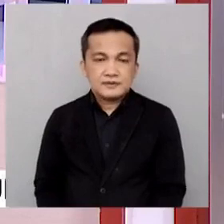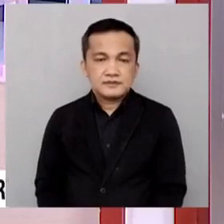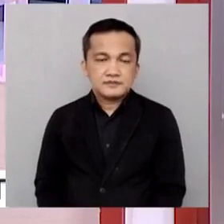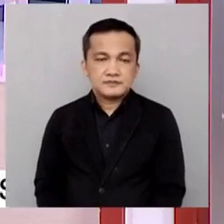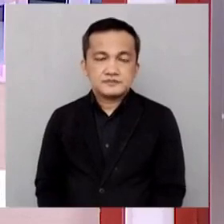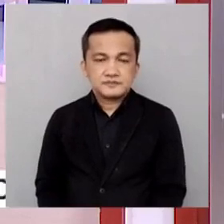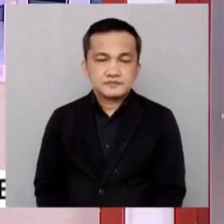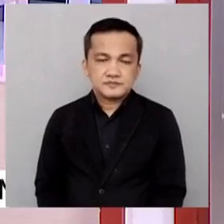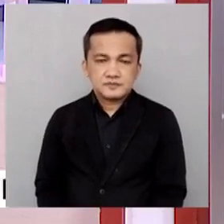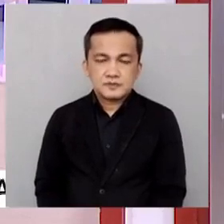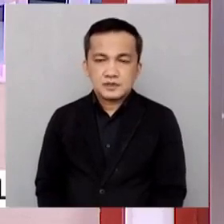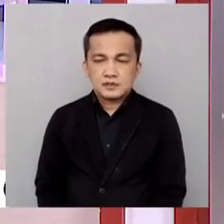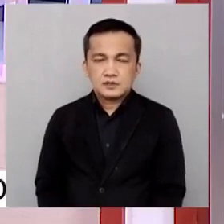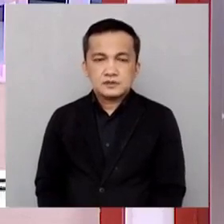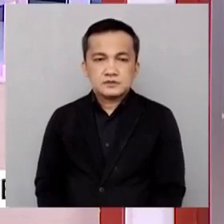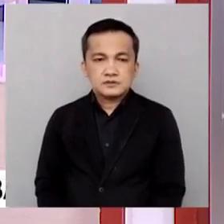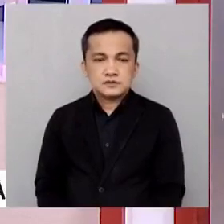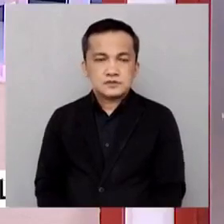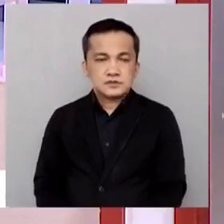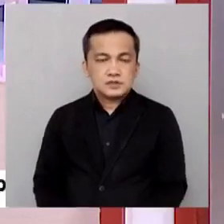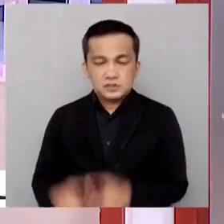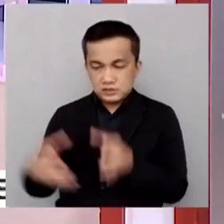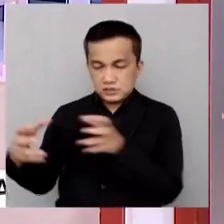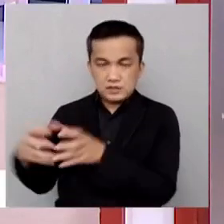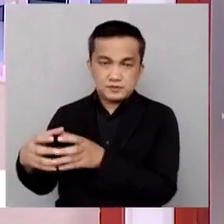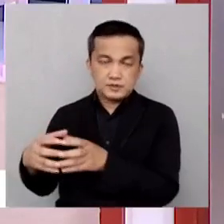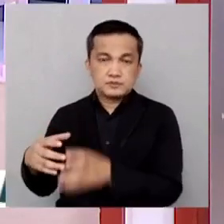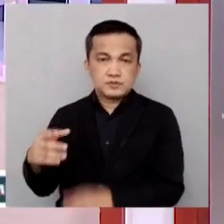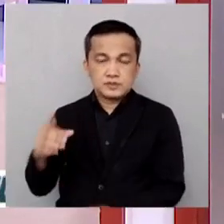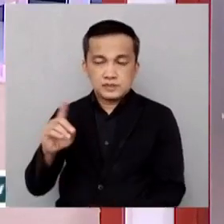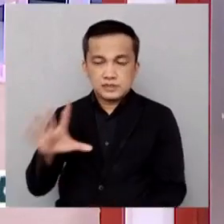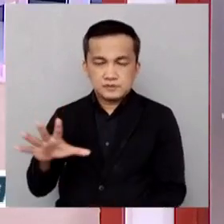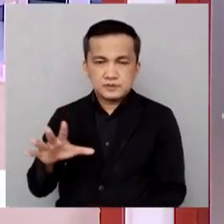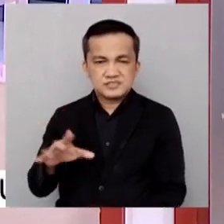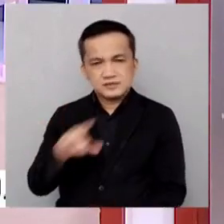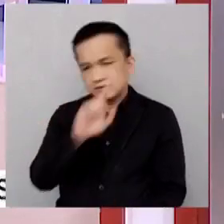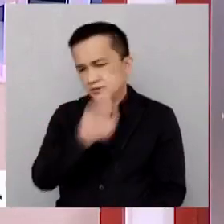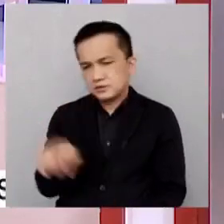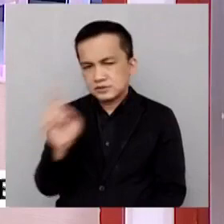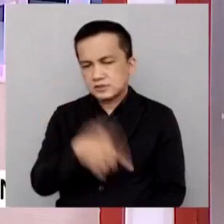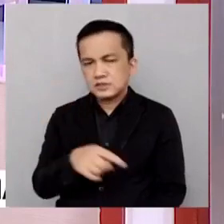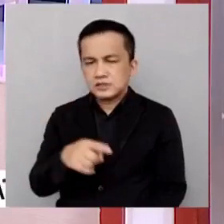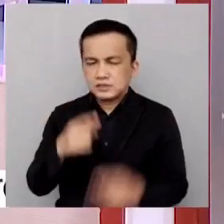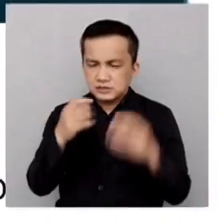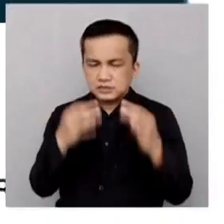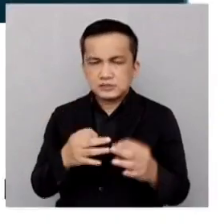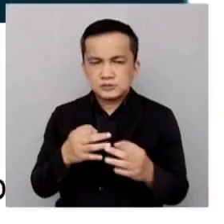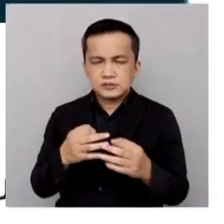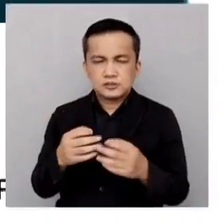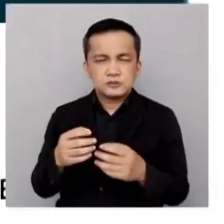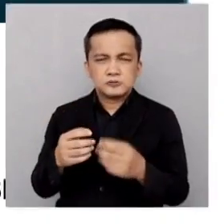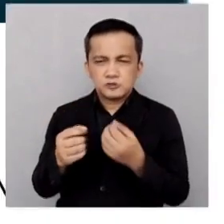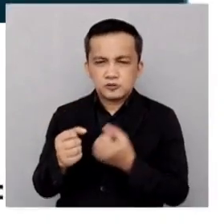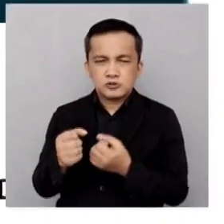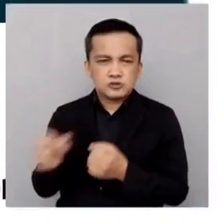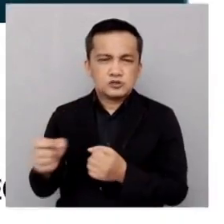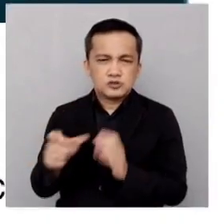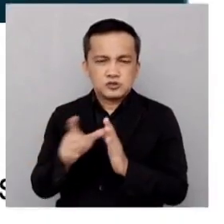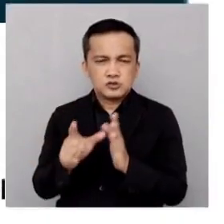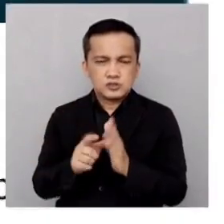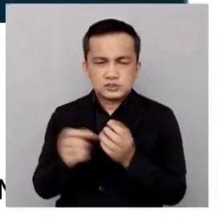The camp of the detained former senator meanwhile slams the Justice Secretary's remarks. Her lawyers assert